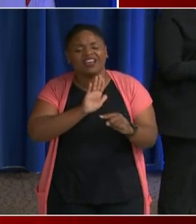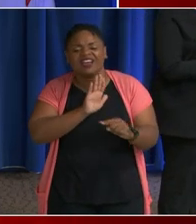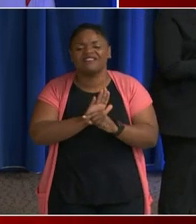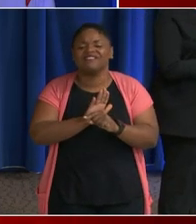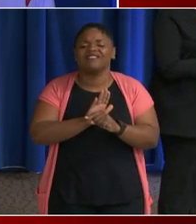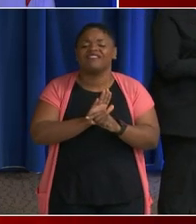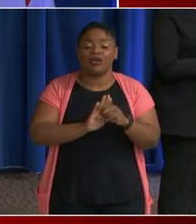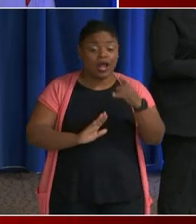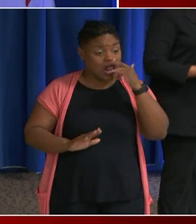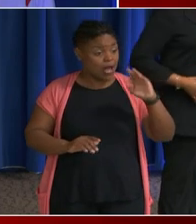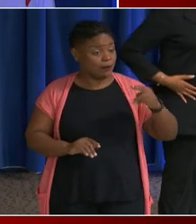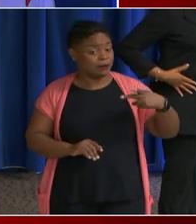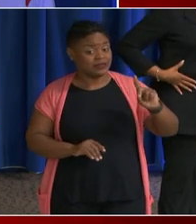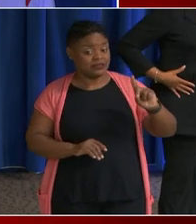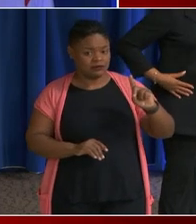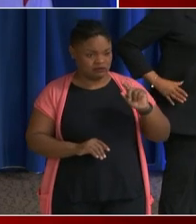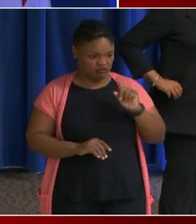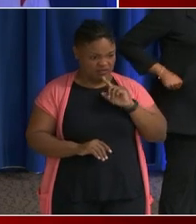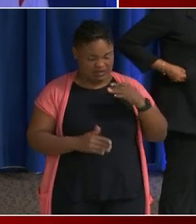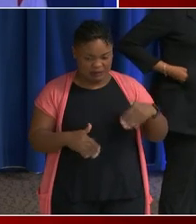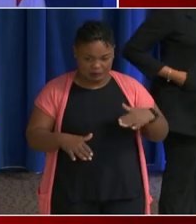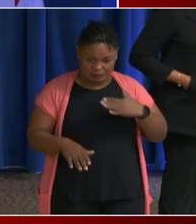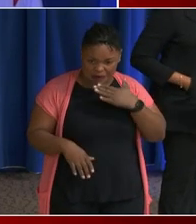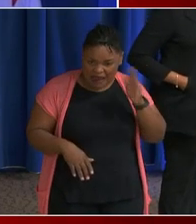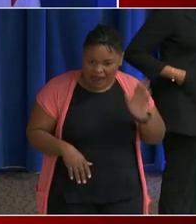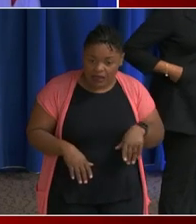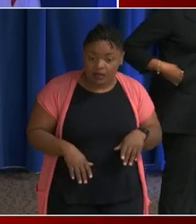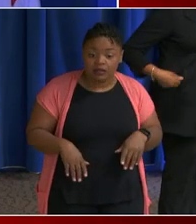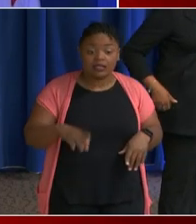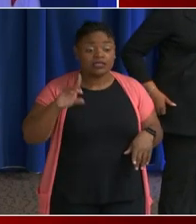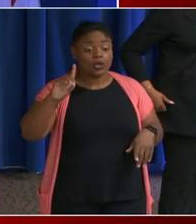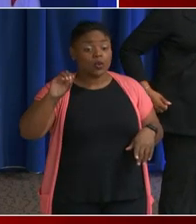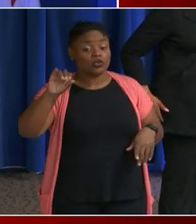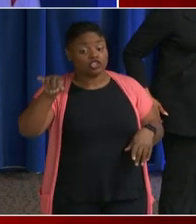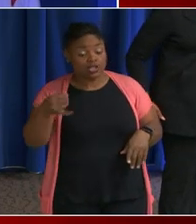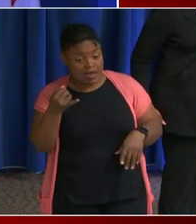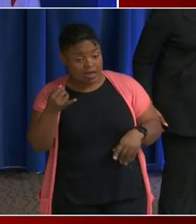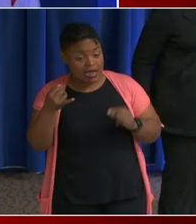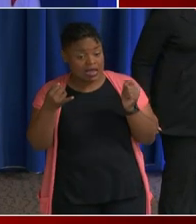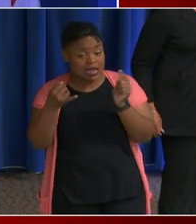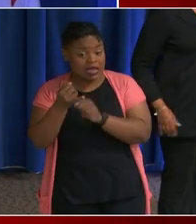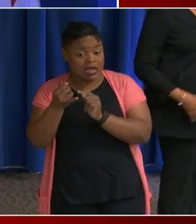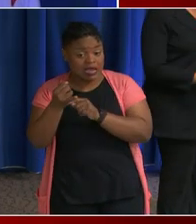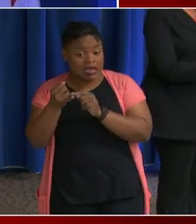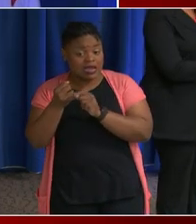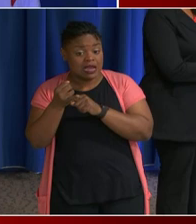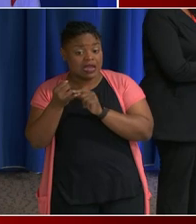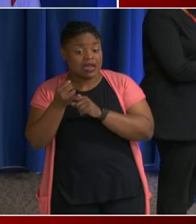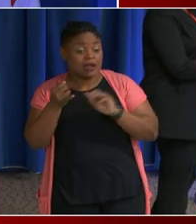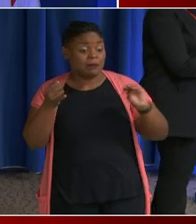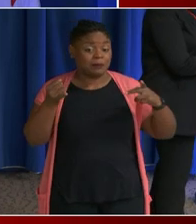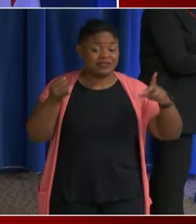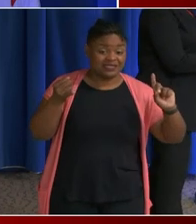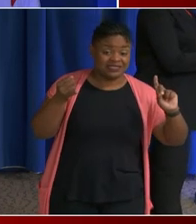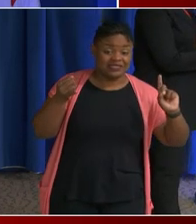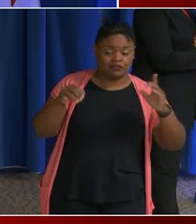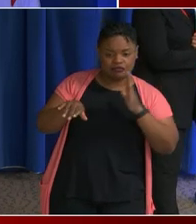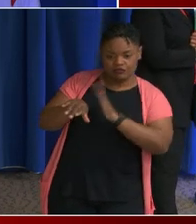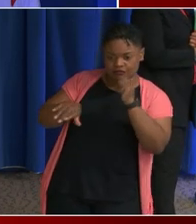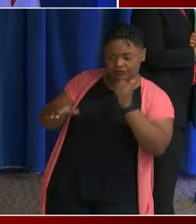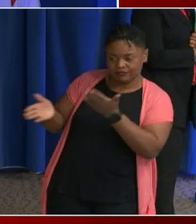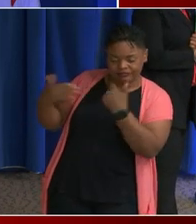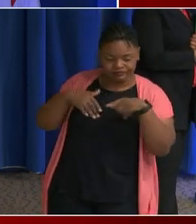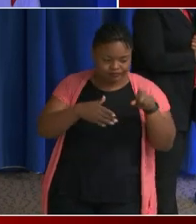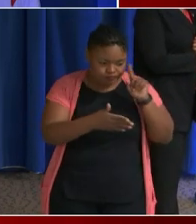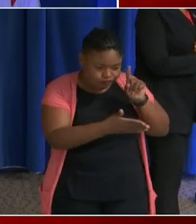light. The Department of Justice was called in by Chief Ramsey to take a look at the agency, and they determined that the Metropolitan Police Department had